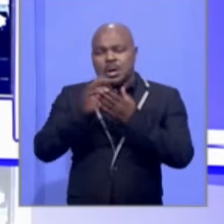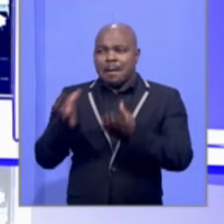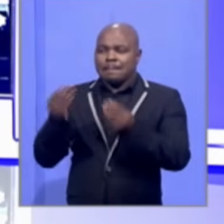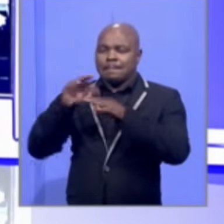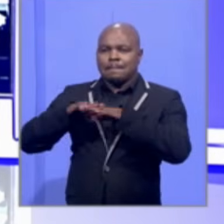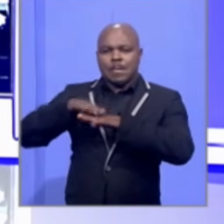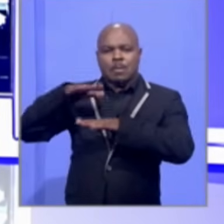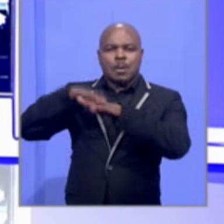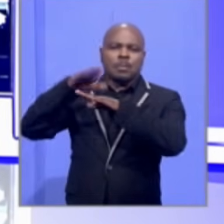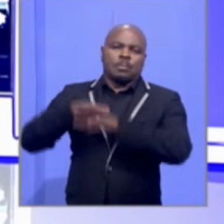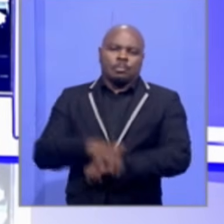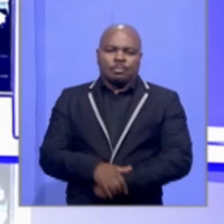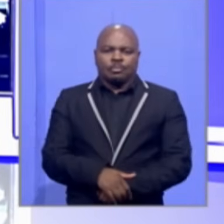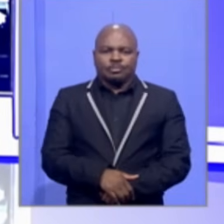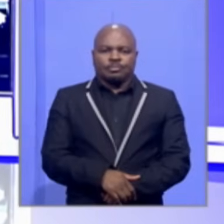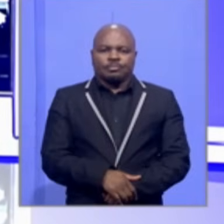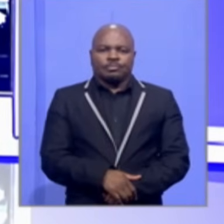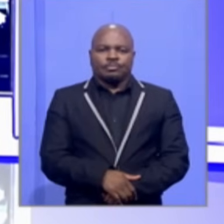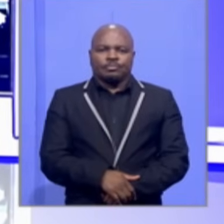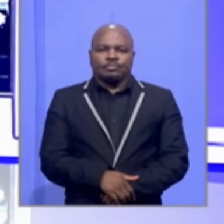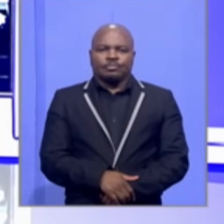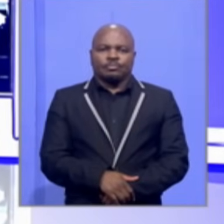divoutu.